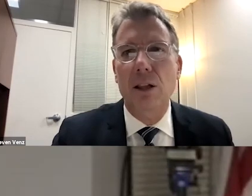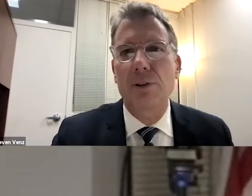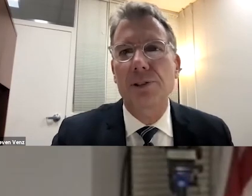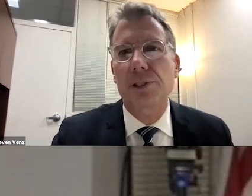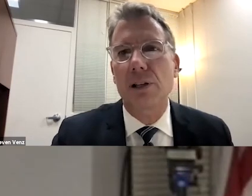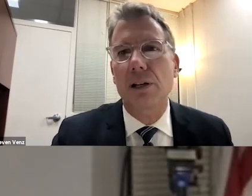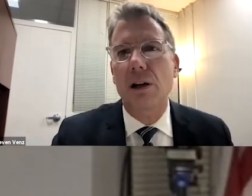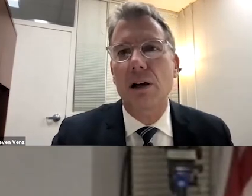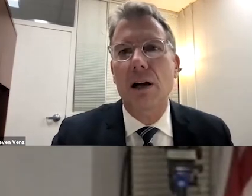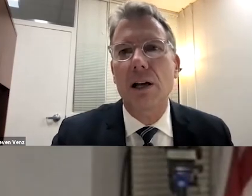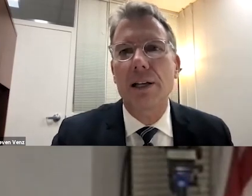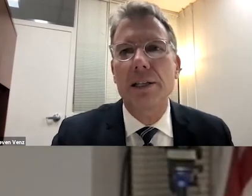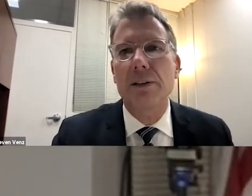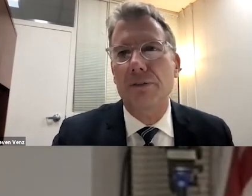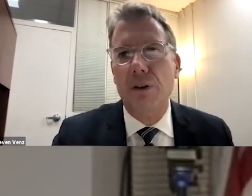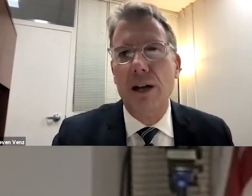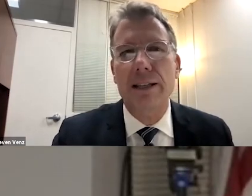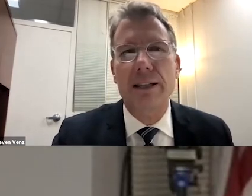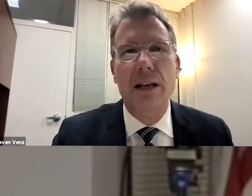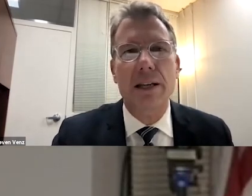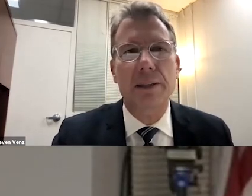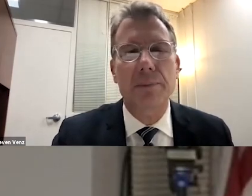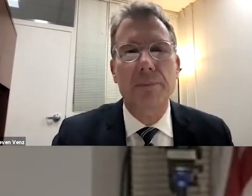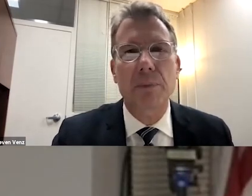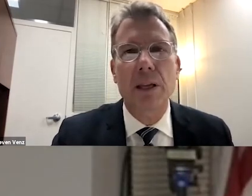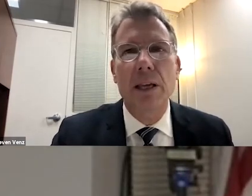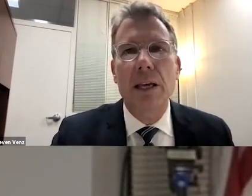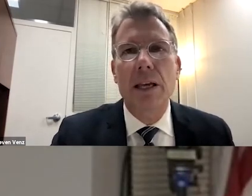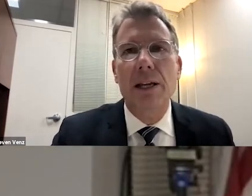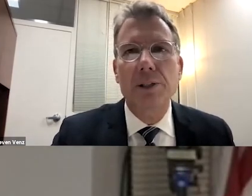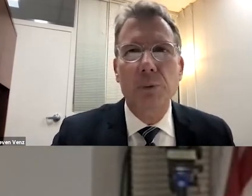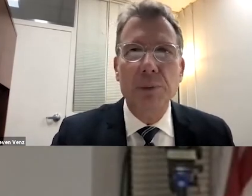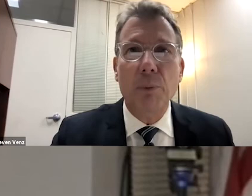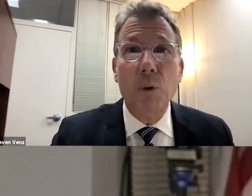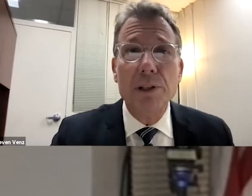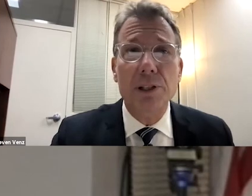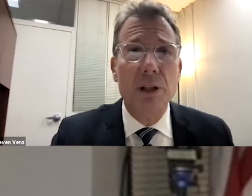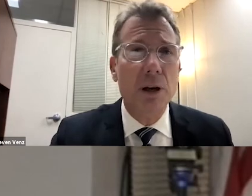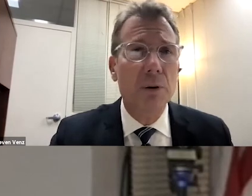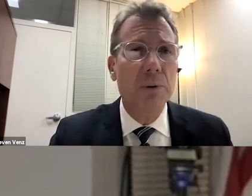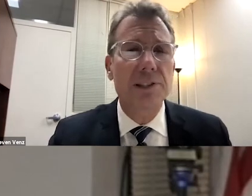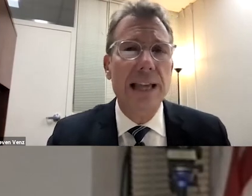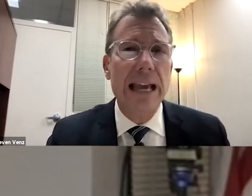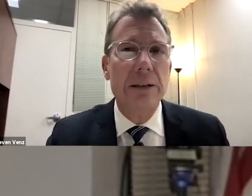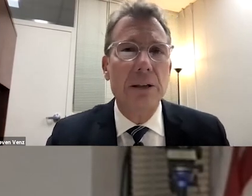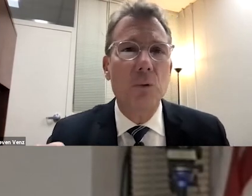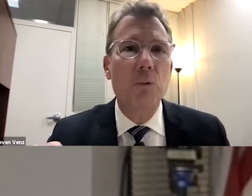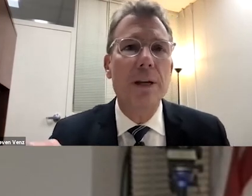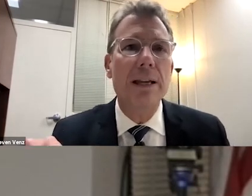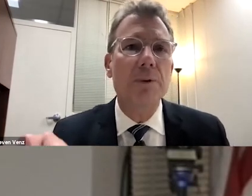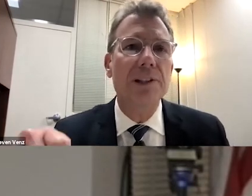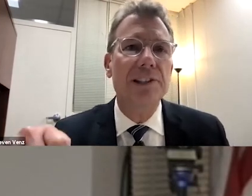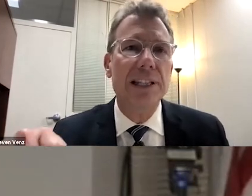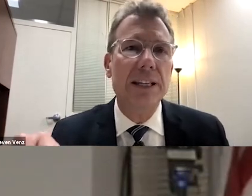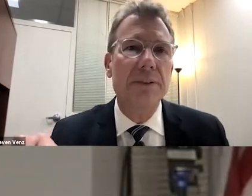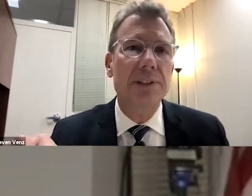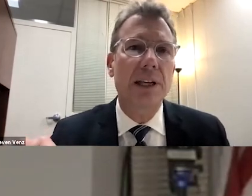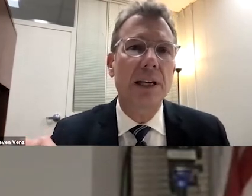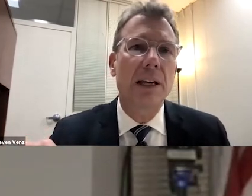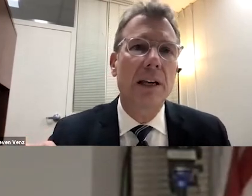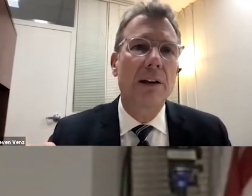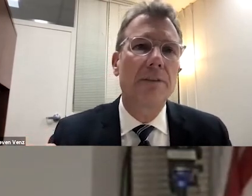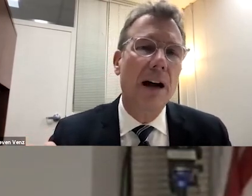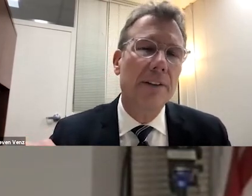and closed on Friday the 9th. Here's what's important to know is that we